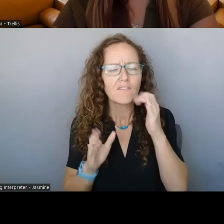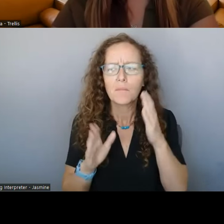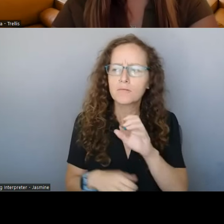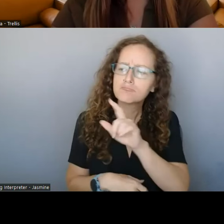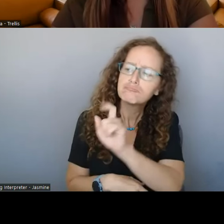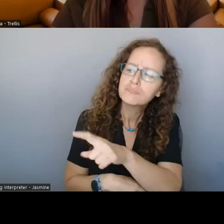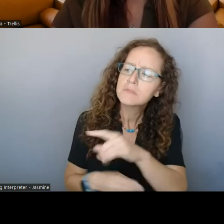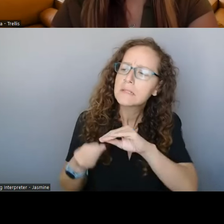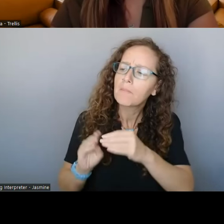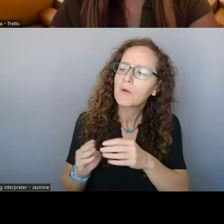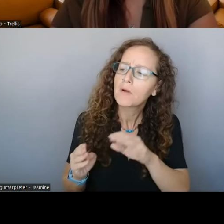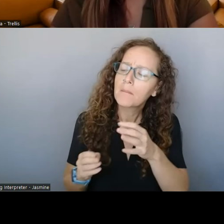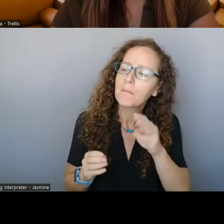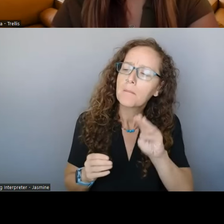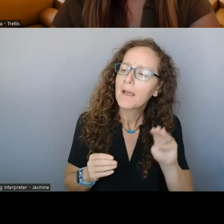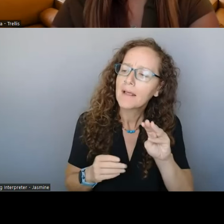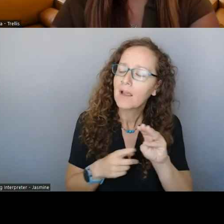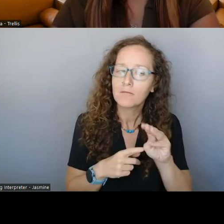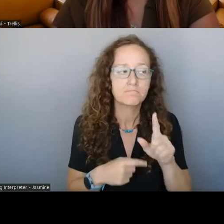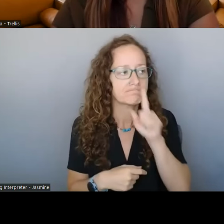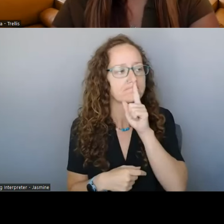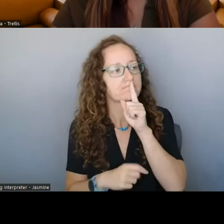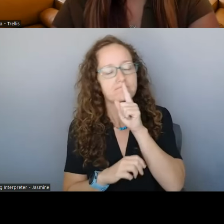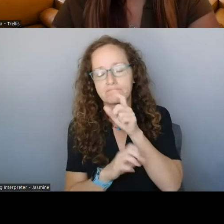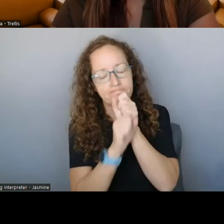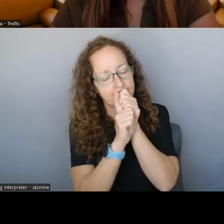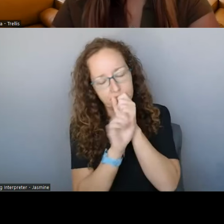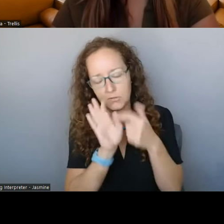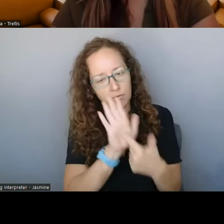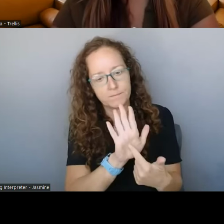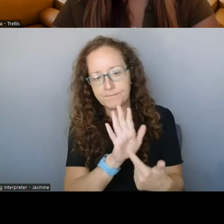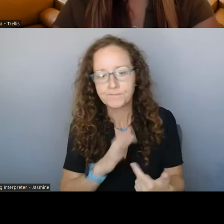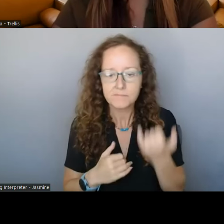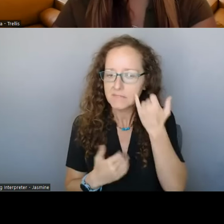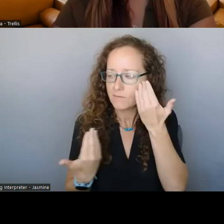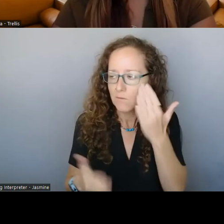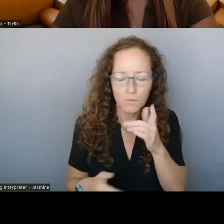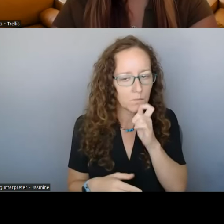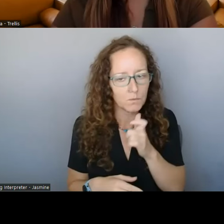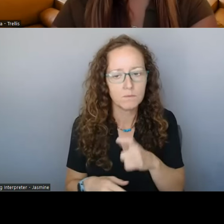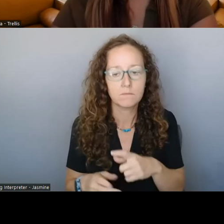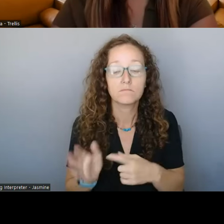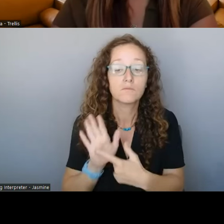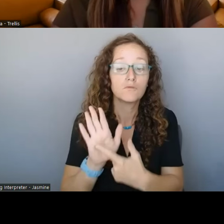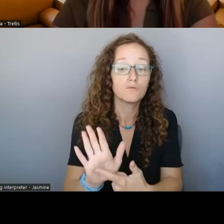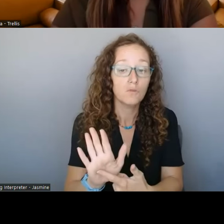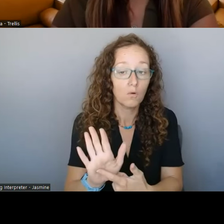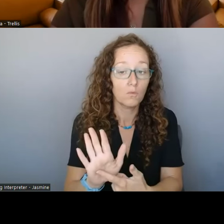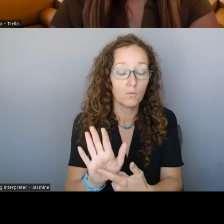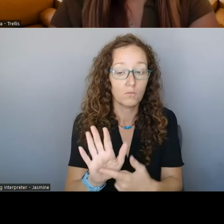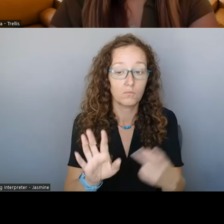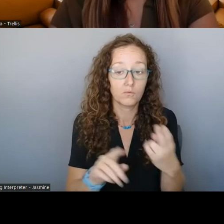they're asking for it. Only use this to show your enrollment in Medicare if you're going to a doctor's